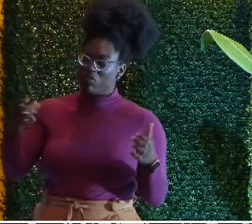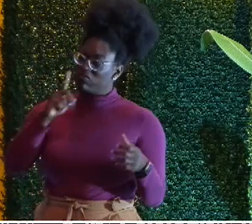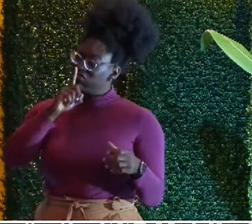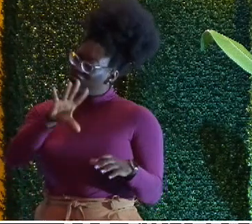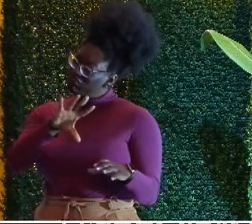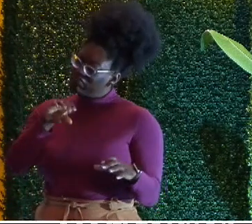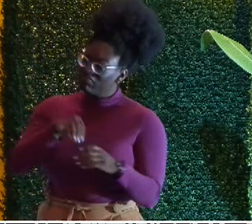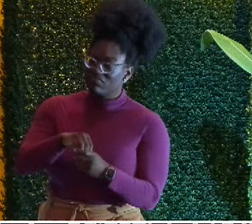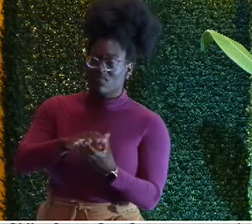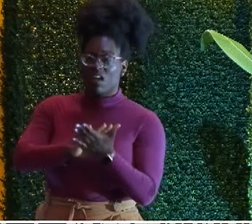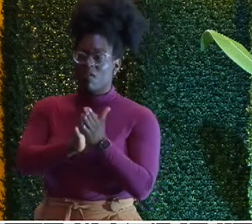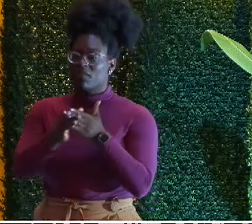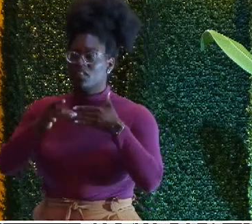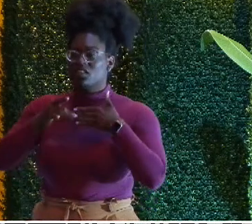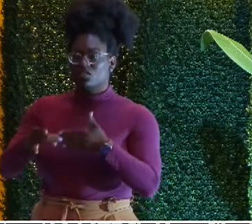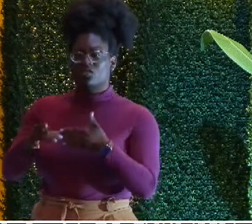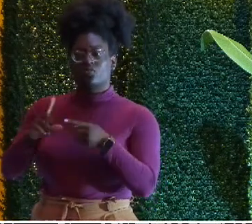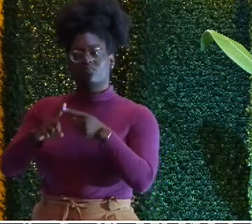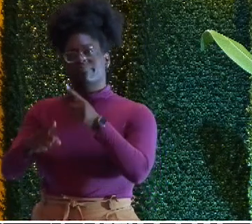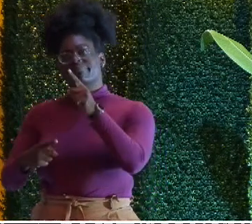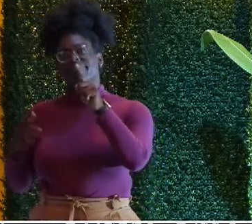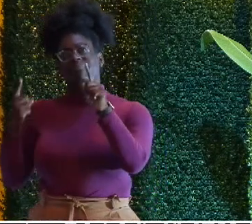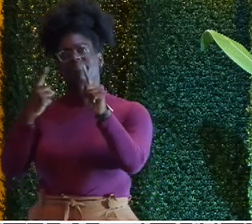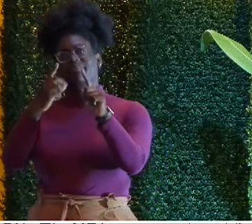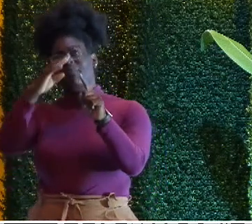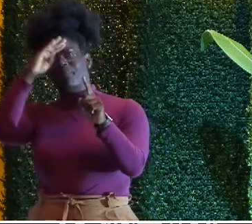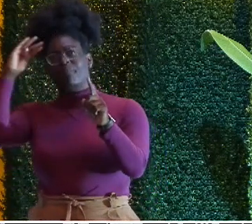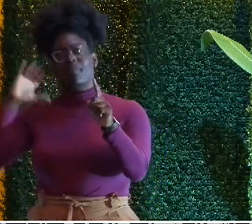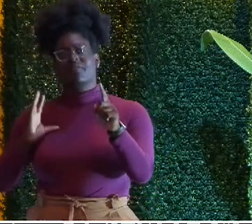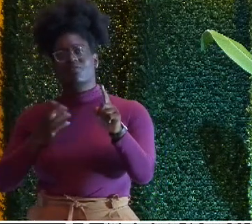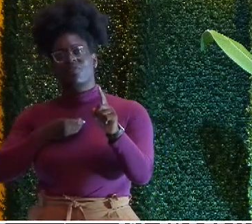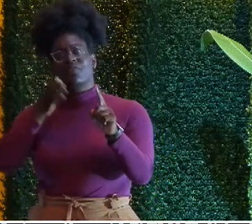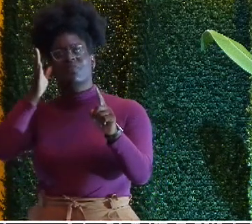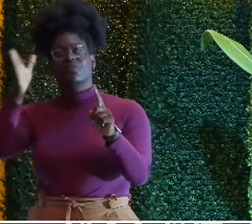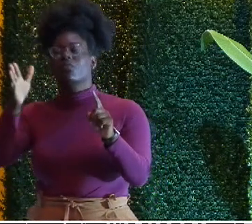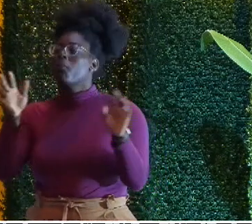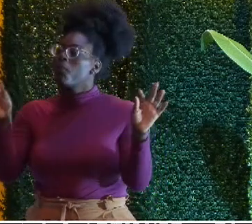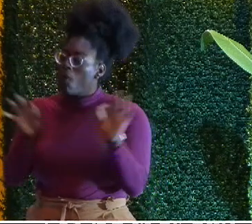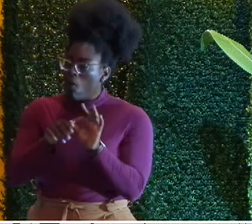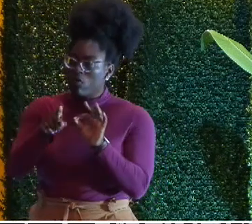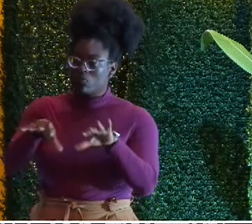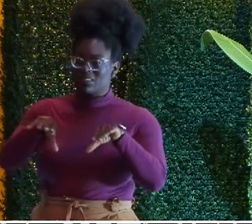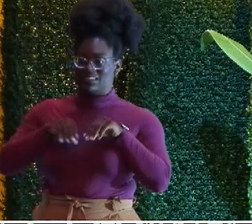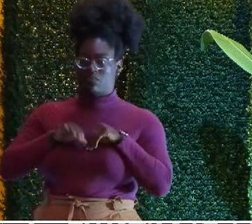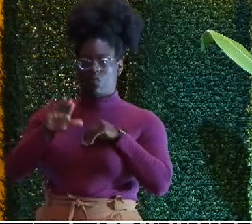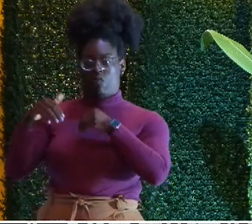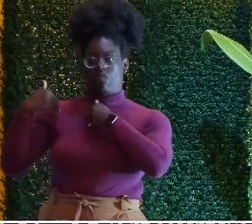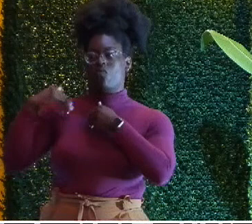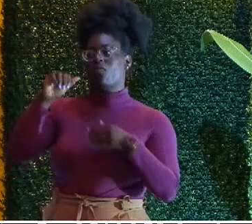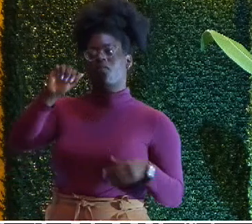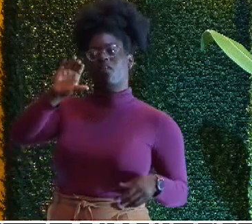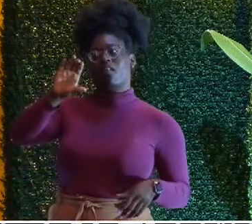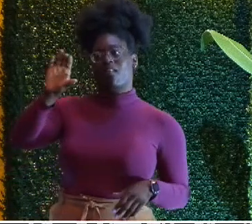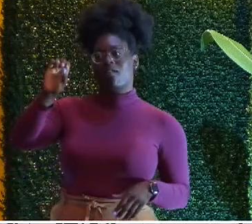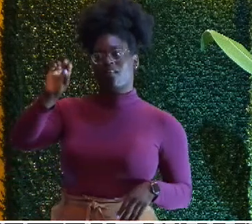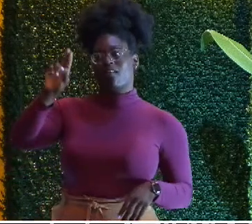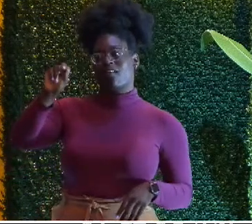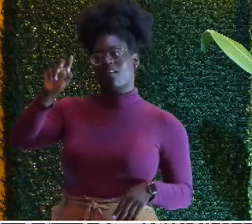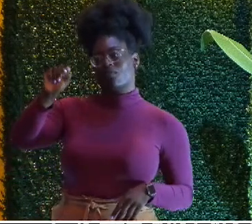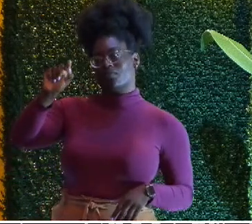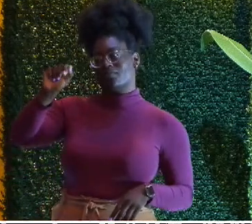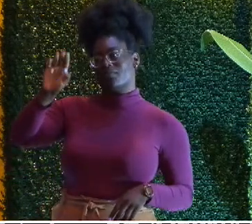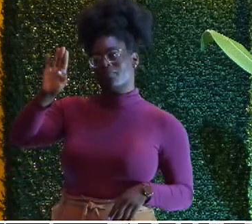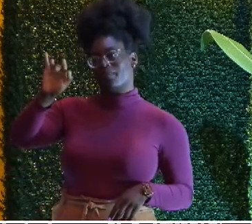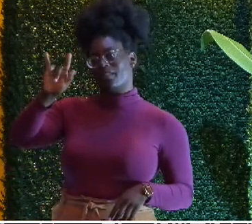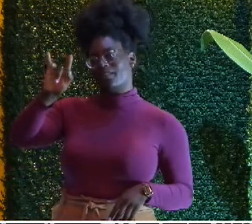So I think that's such an incredible point. The other thing that you said, and I actually want to agitate you a little bit on it so you can share